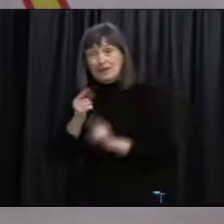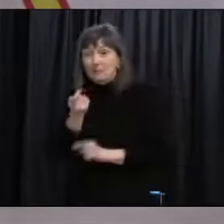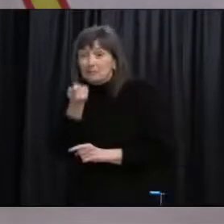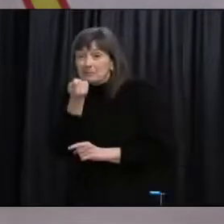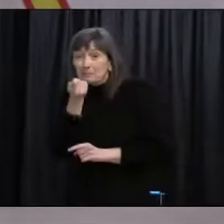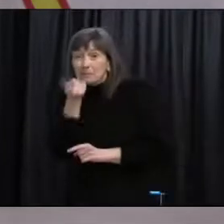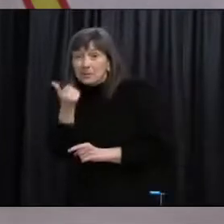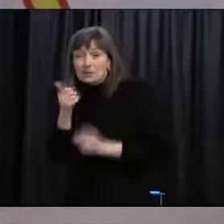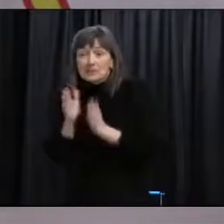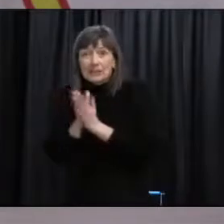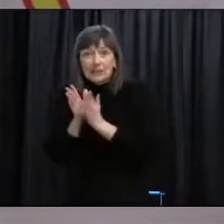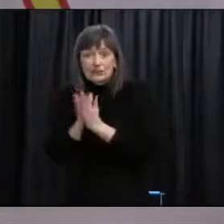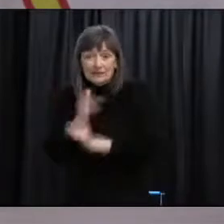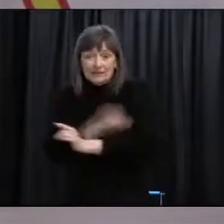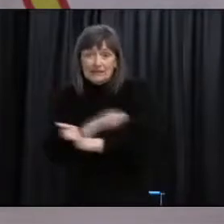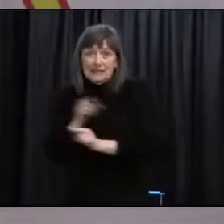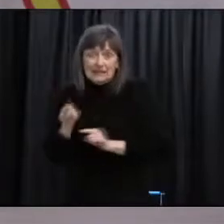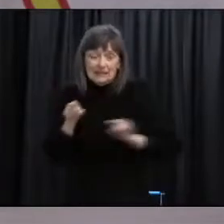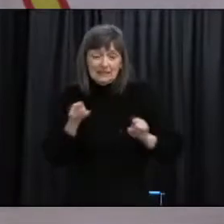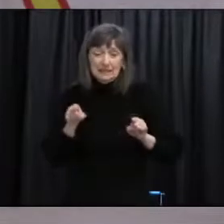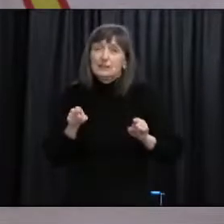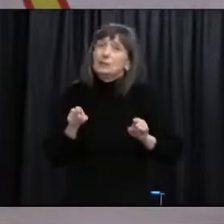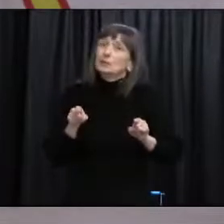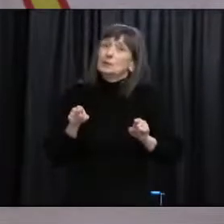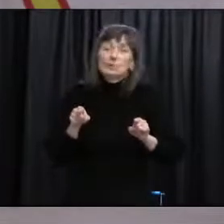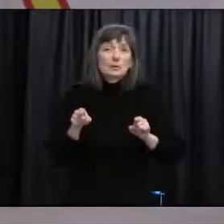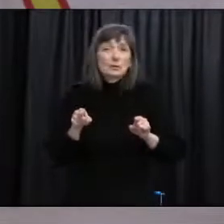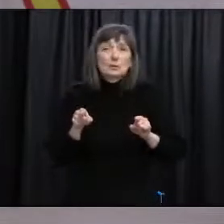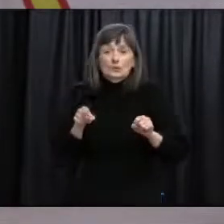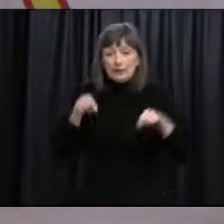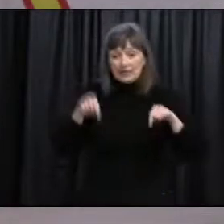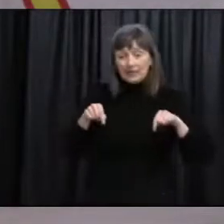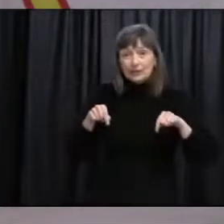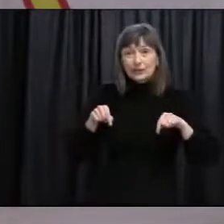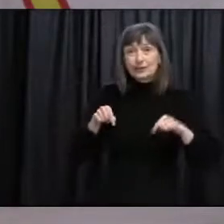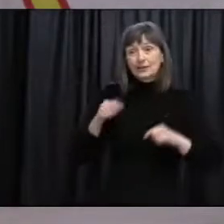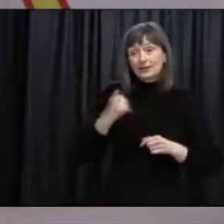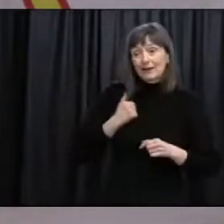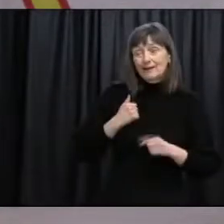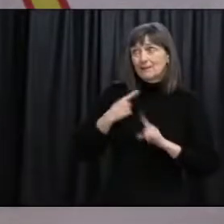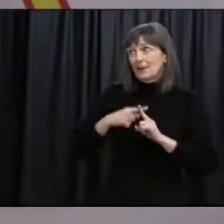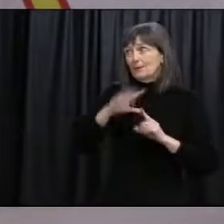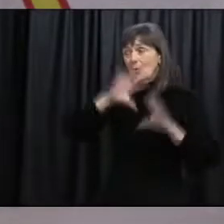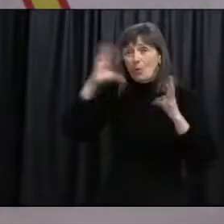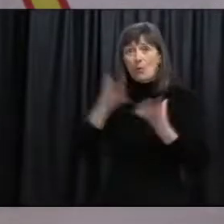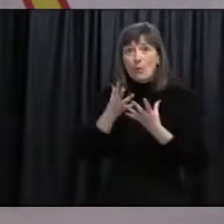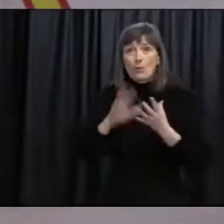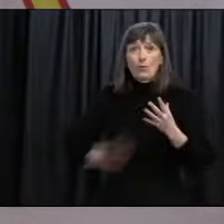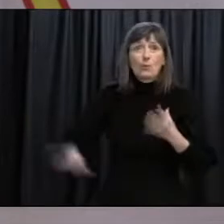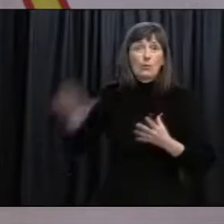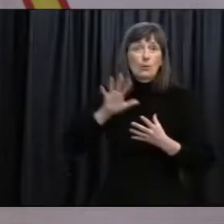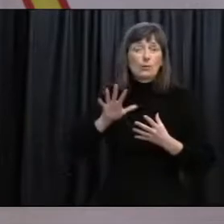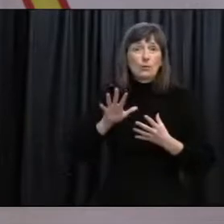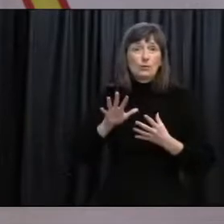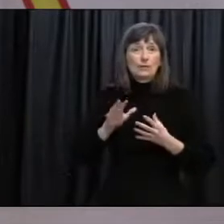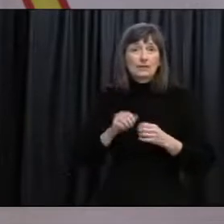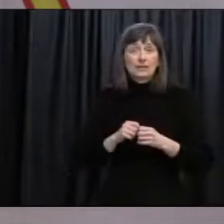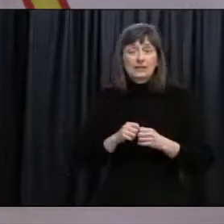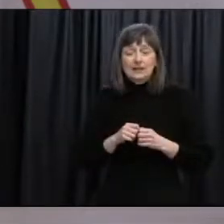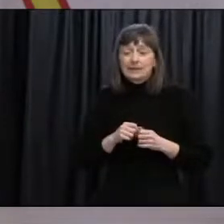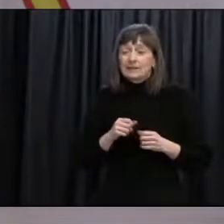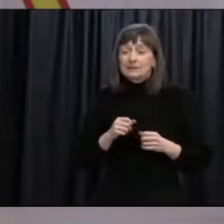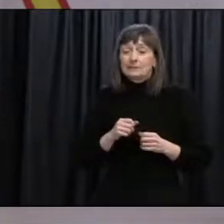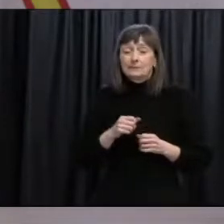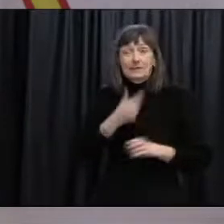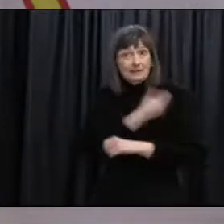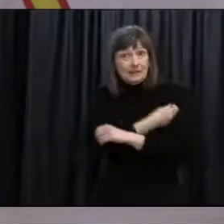this vaccine, both in our country and around the world. So what happened here, when